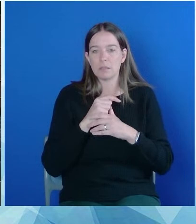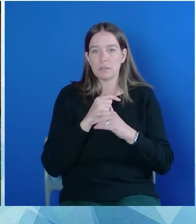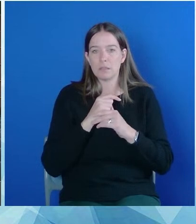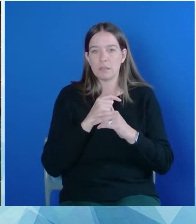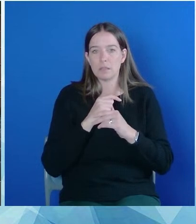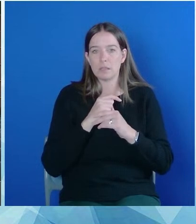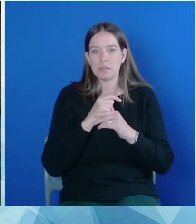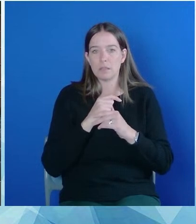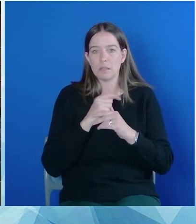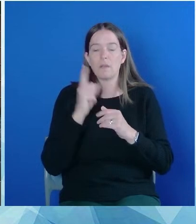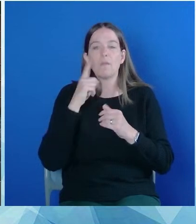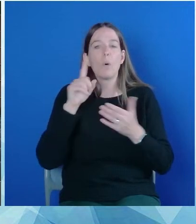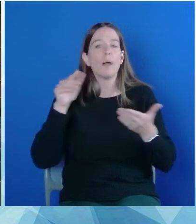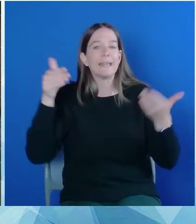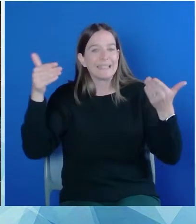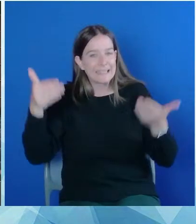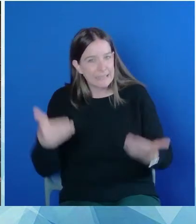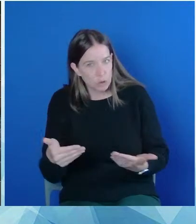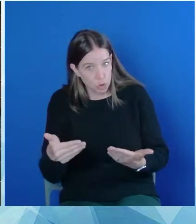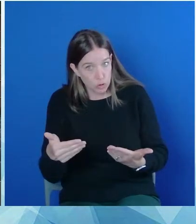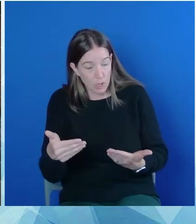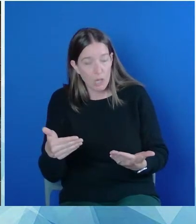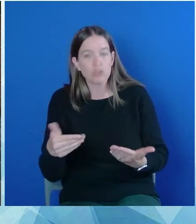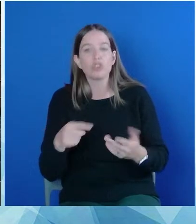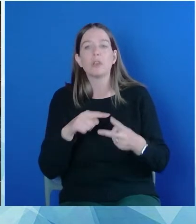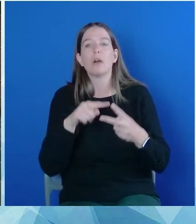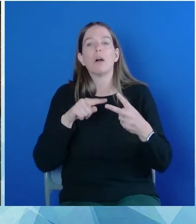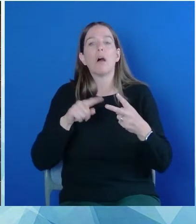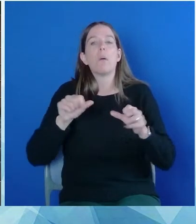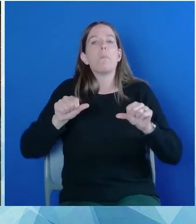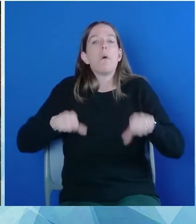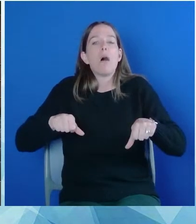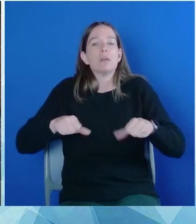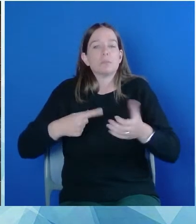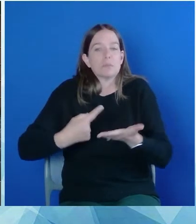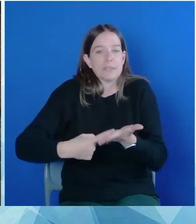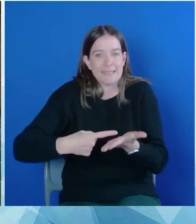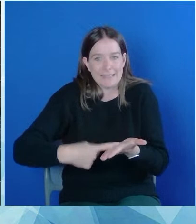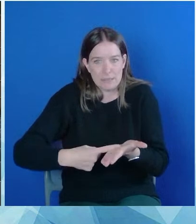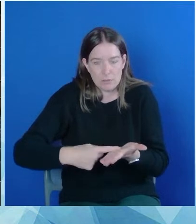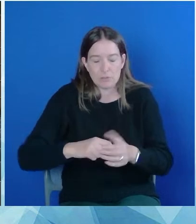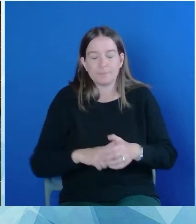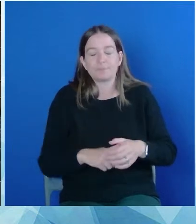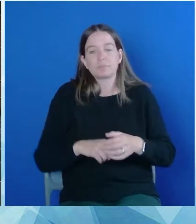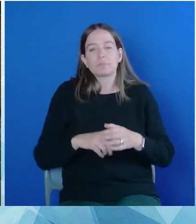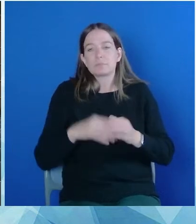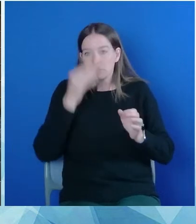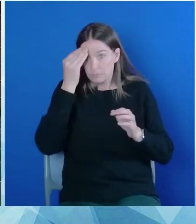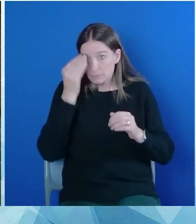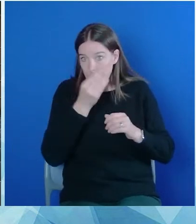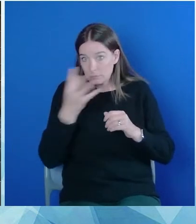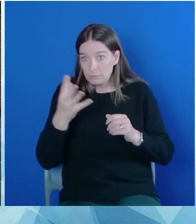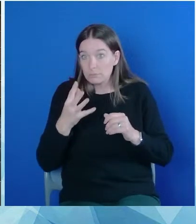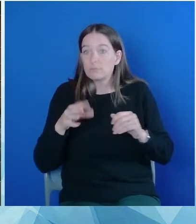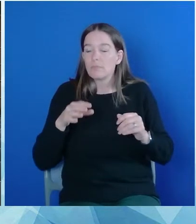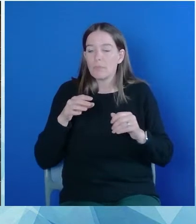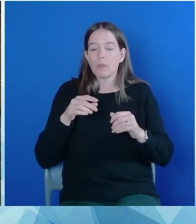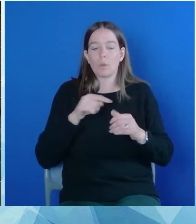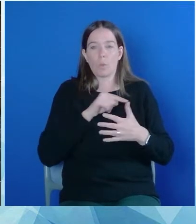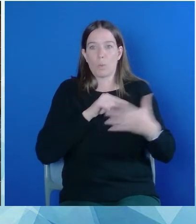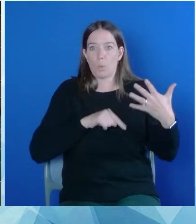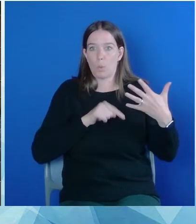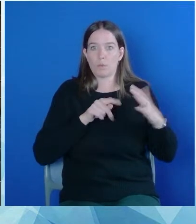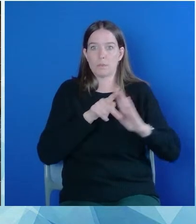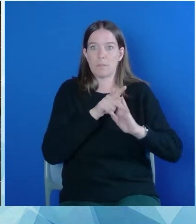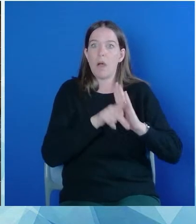for introduction and possible discussion. What I can tell you is that these policies are being brought